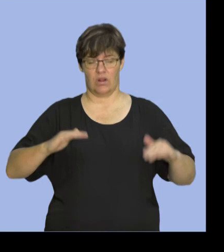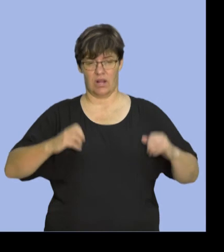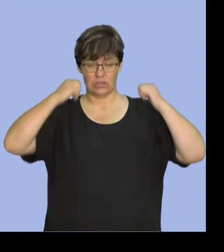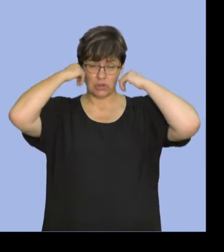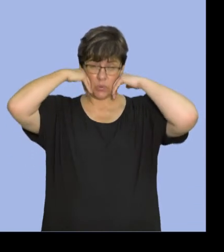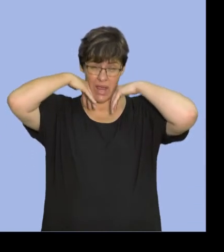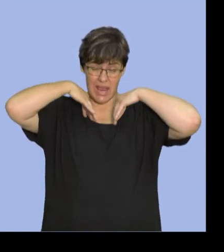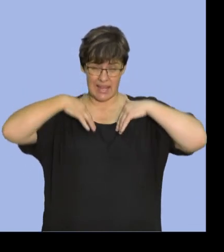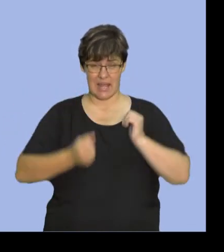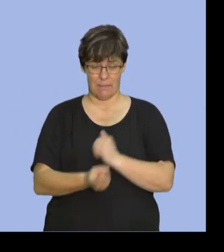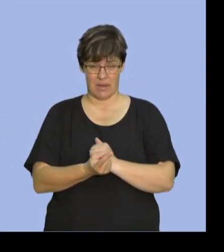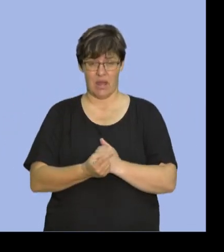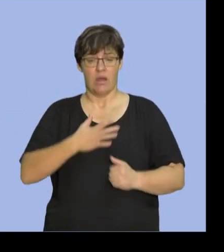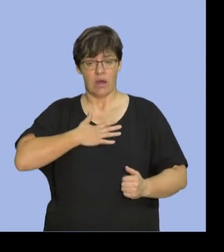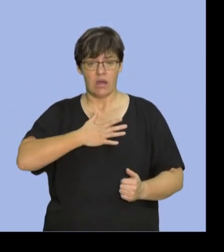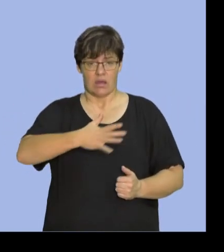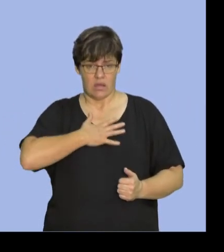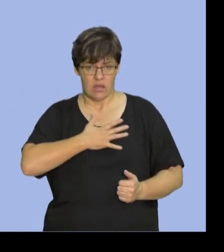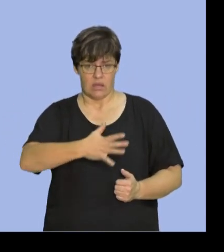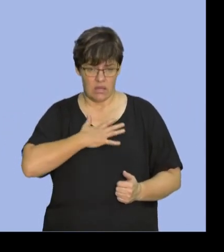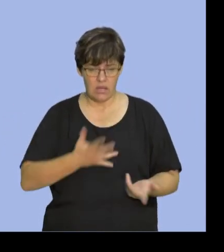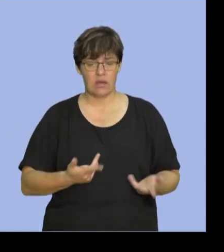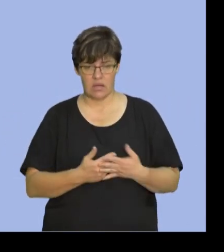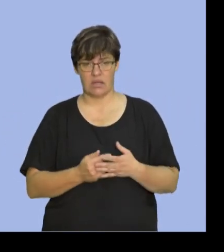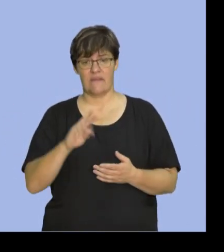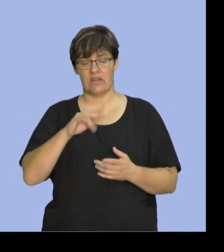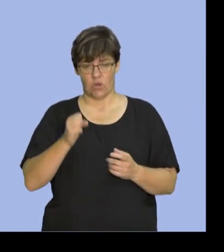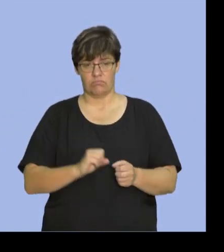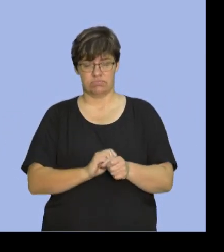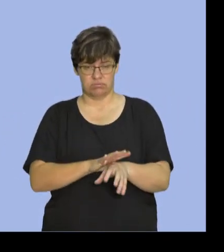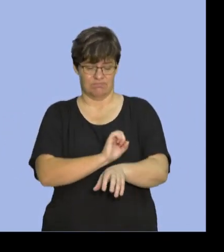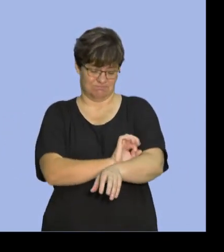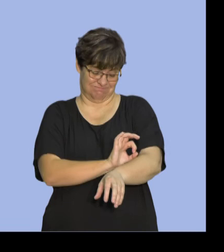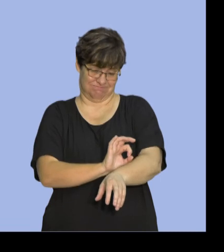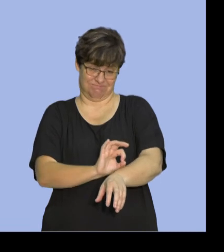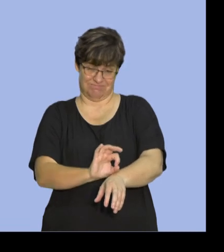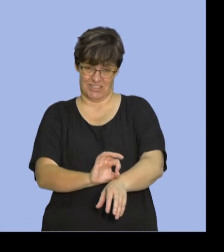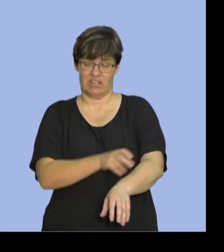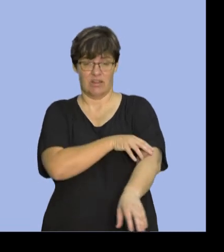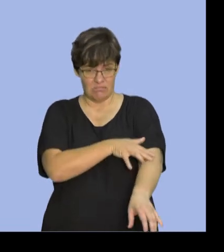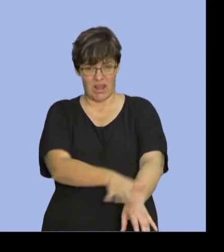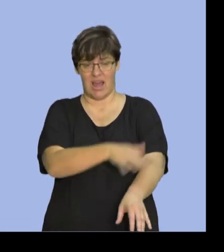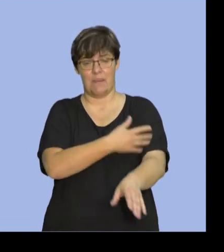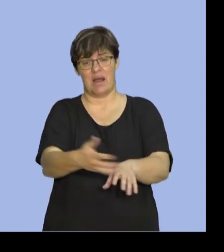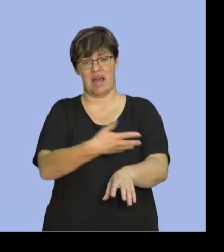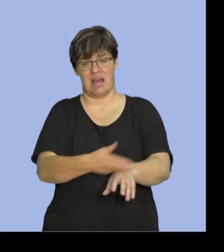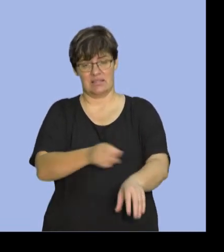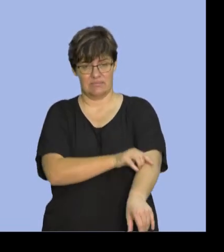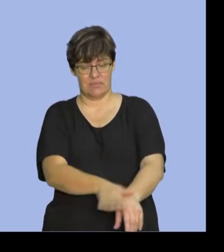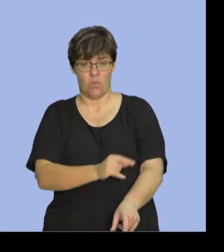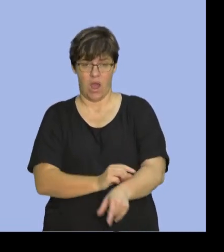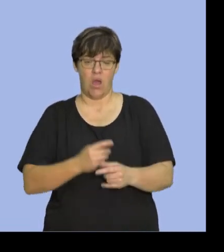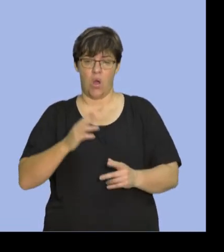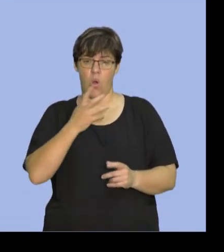there's increased breathing rate, there's vasodilation that occurs, which is where we find there's more heat lost.